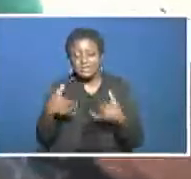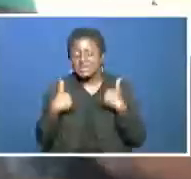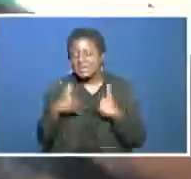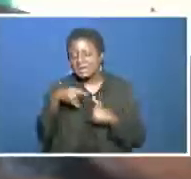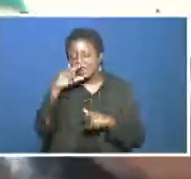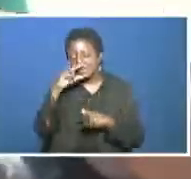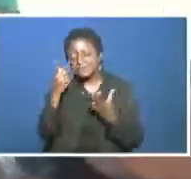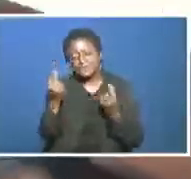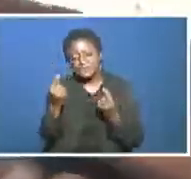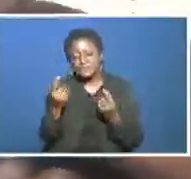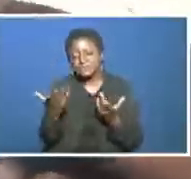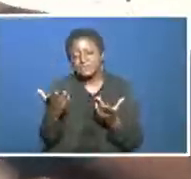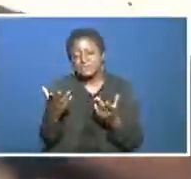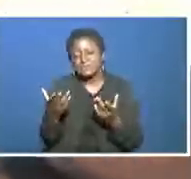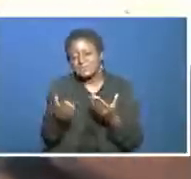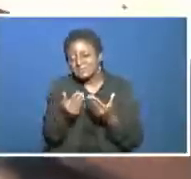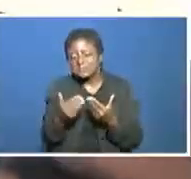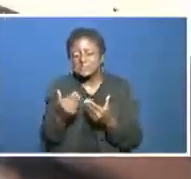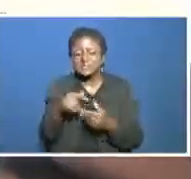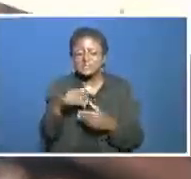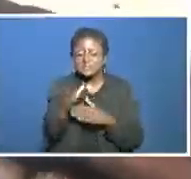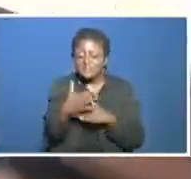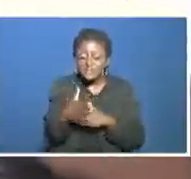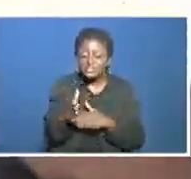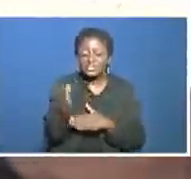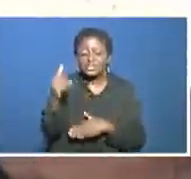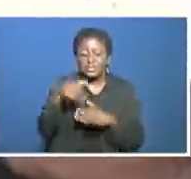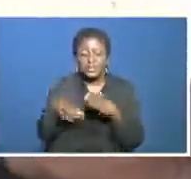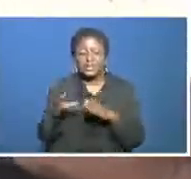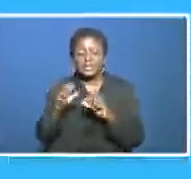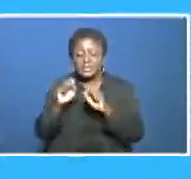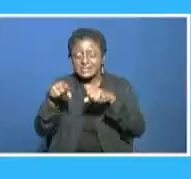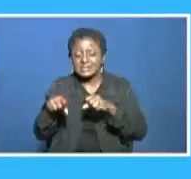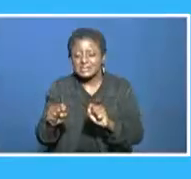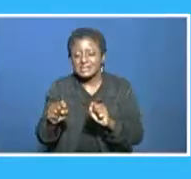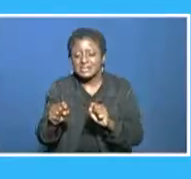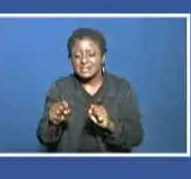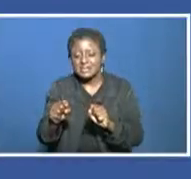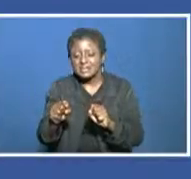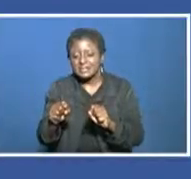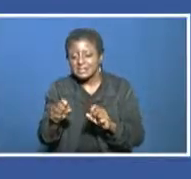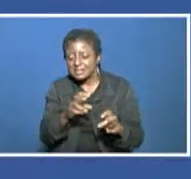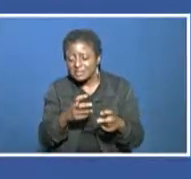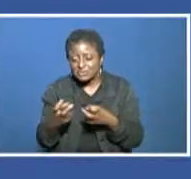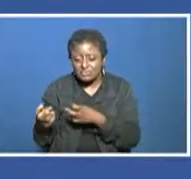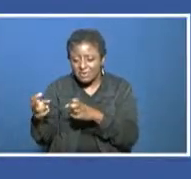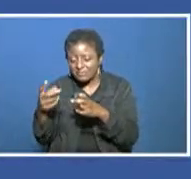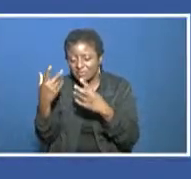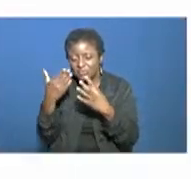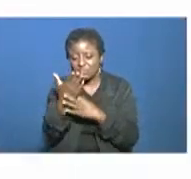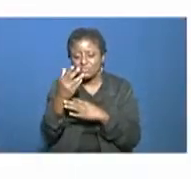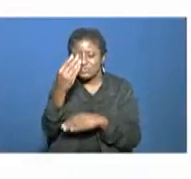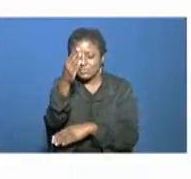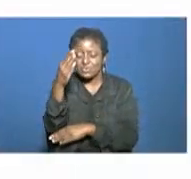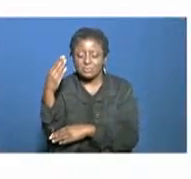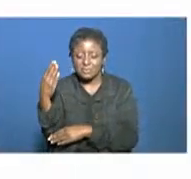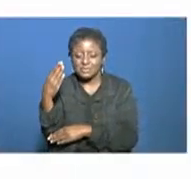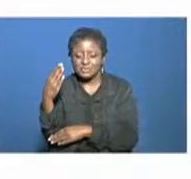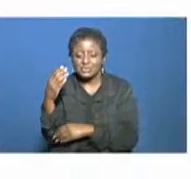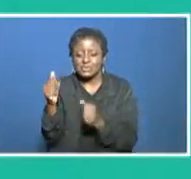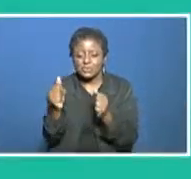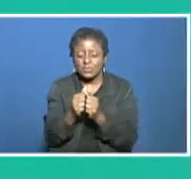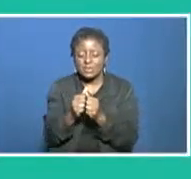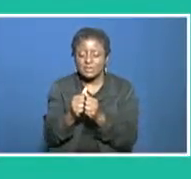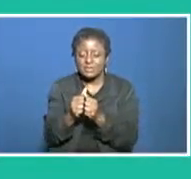just fishing and going in the sea and just basically stuff like that, rambling in the bush. With the advent of social media, connections are